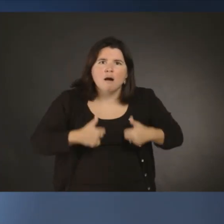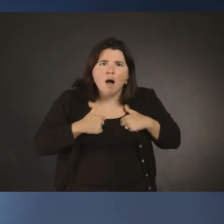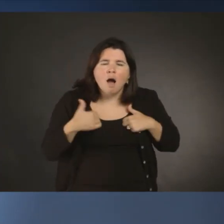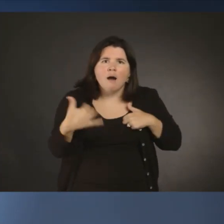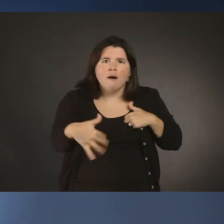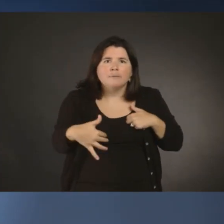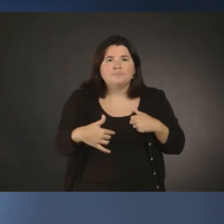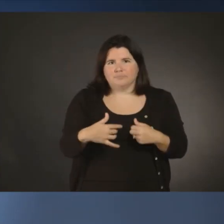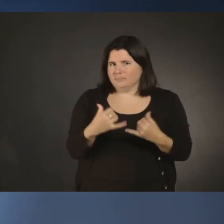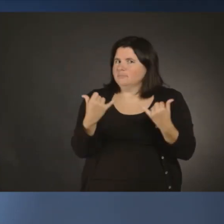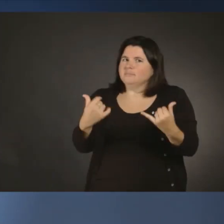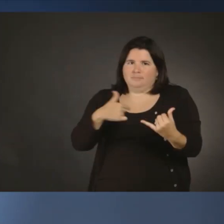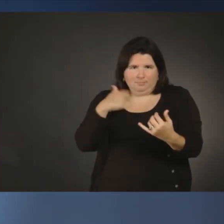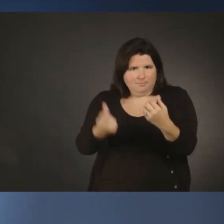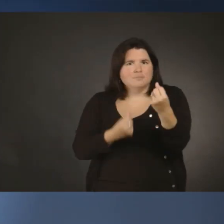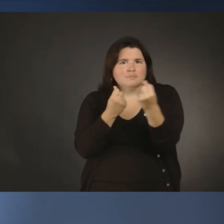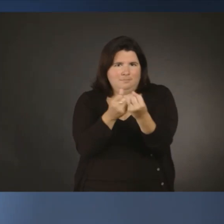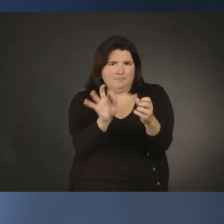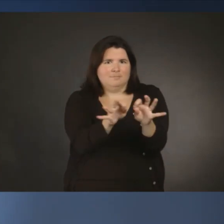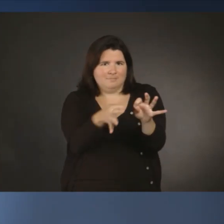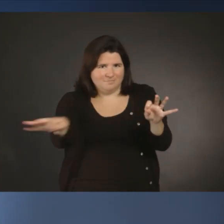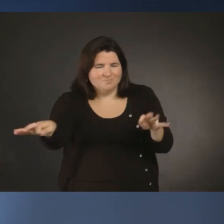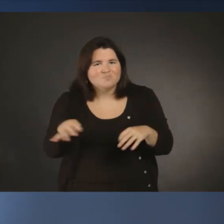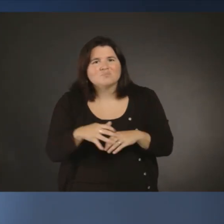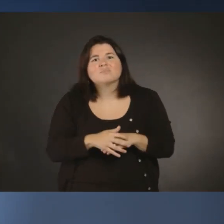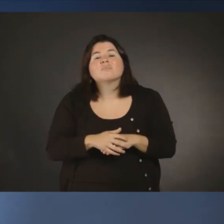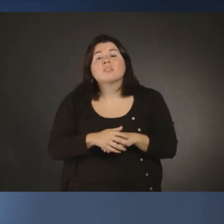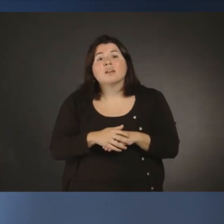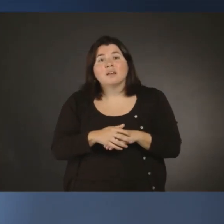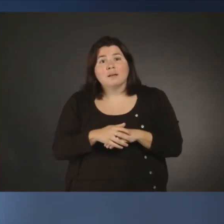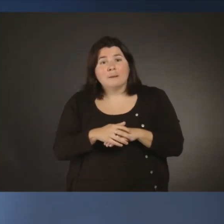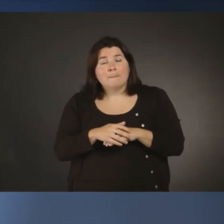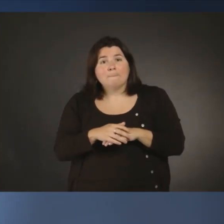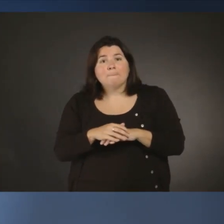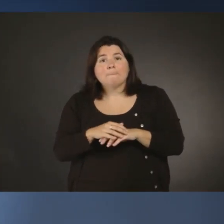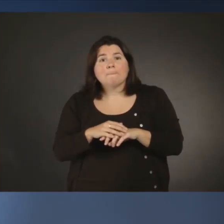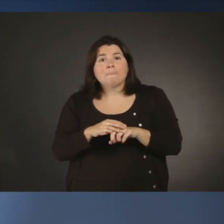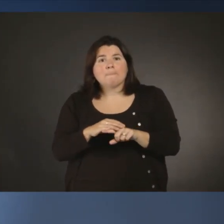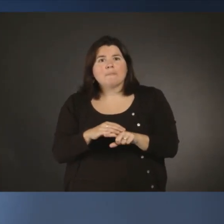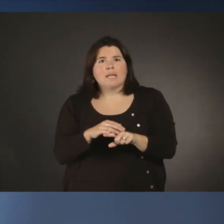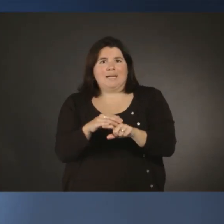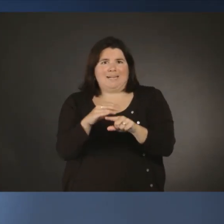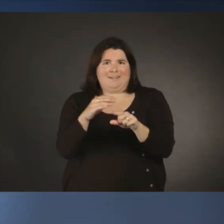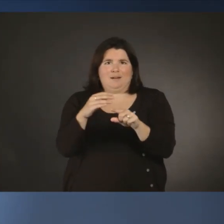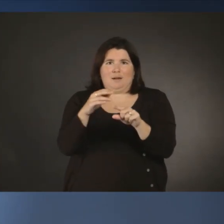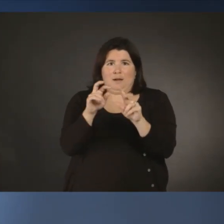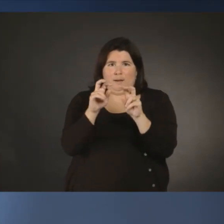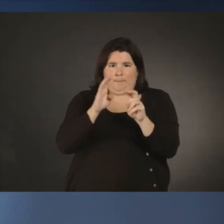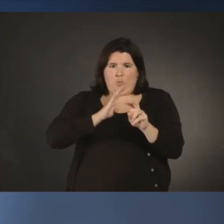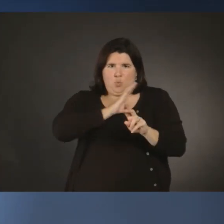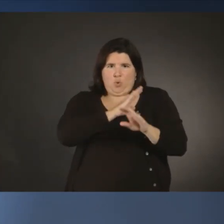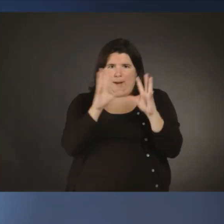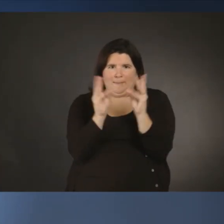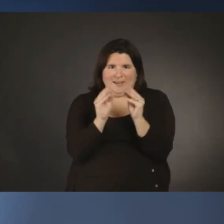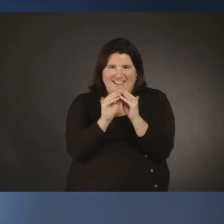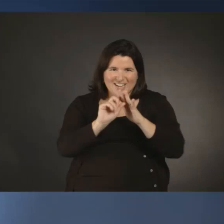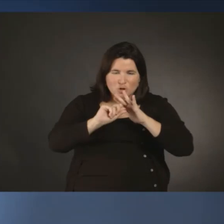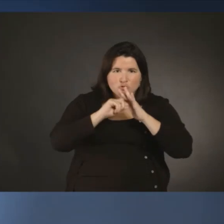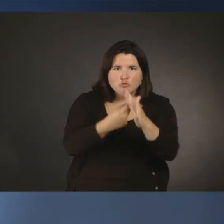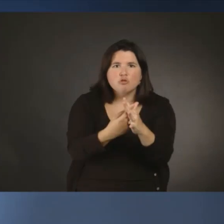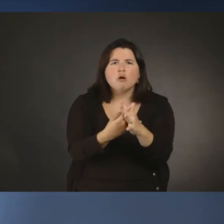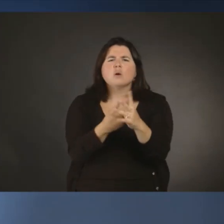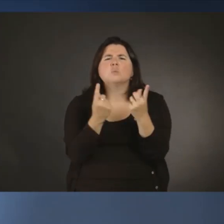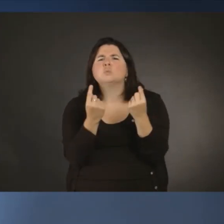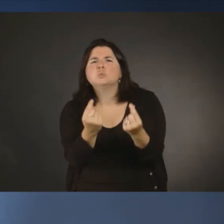now, 10 years in. One of my favorite things we do is hear from a clinician at the start of each board meeting on